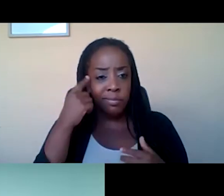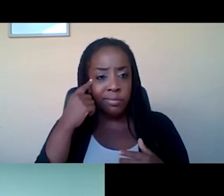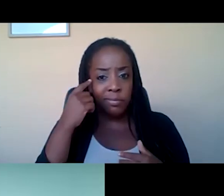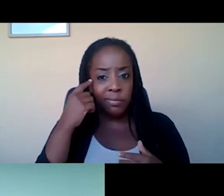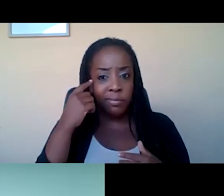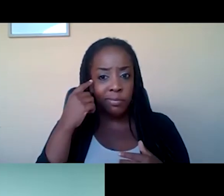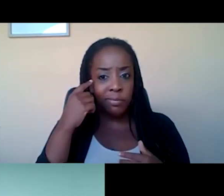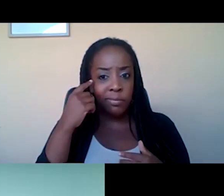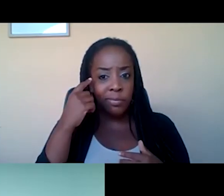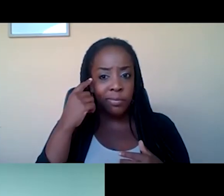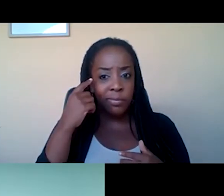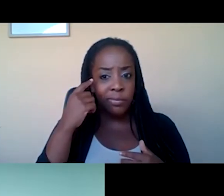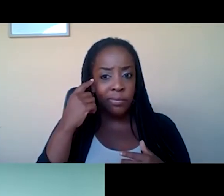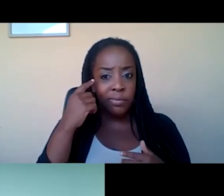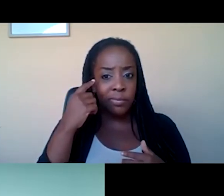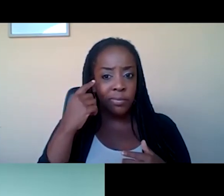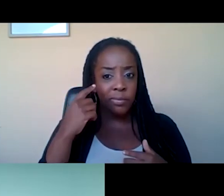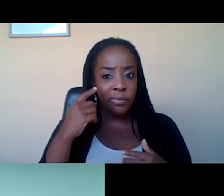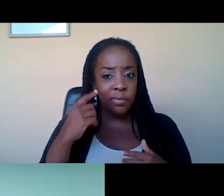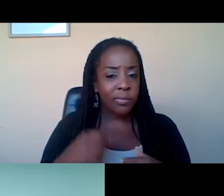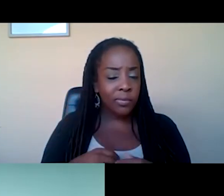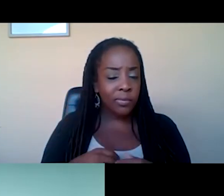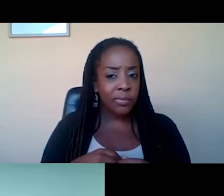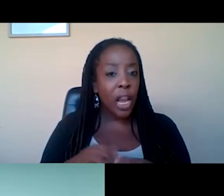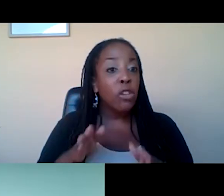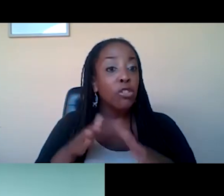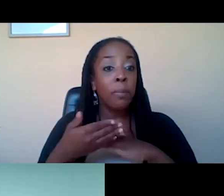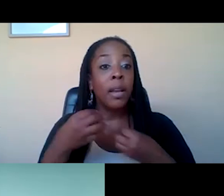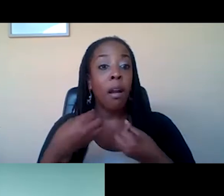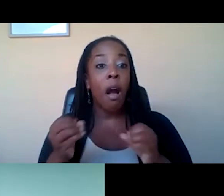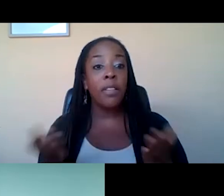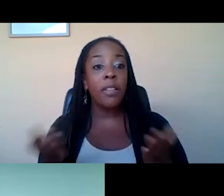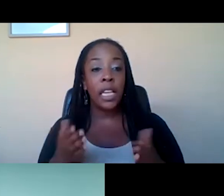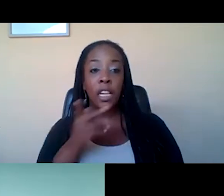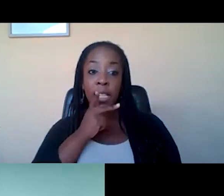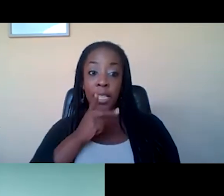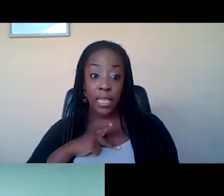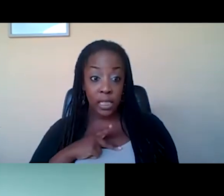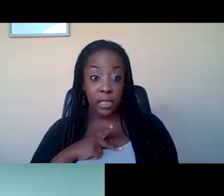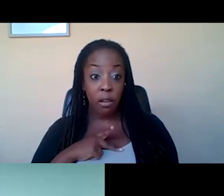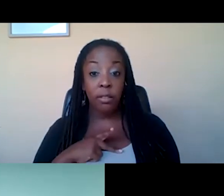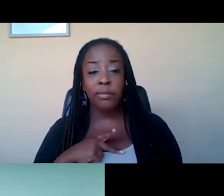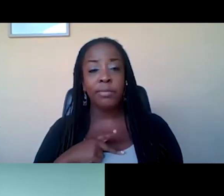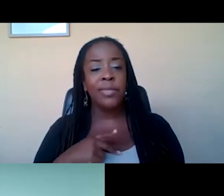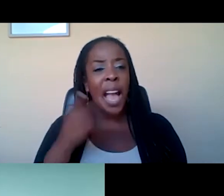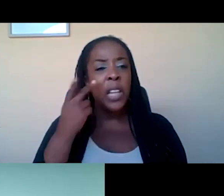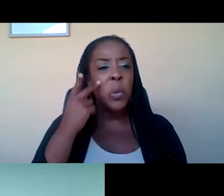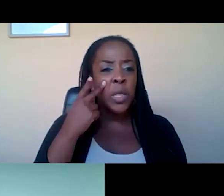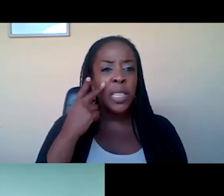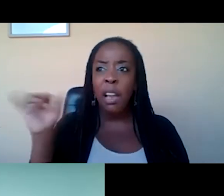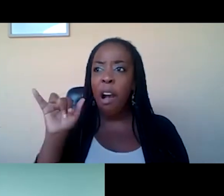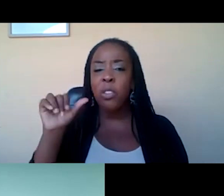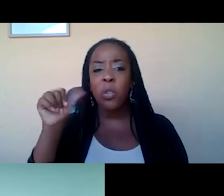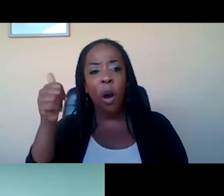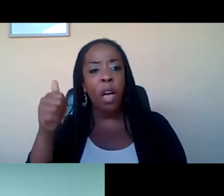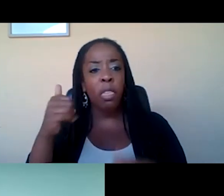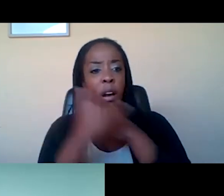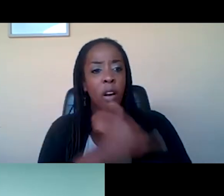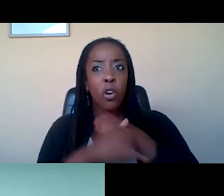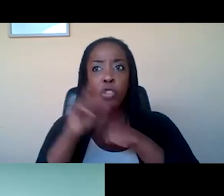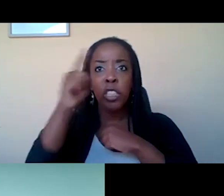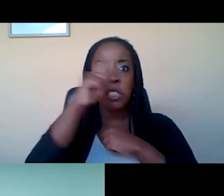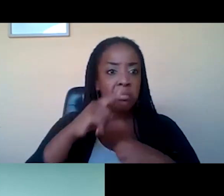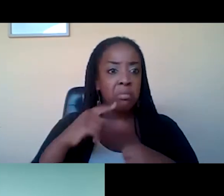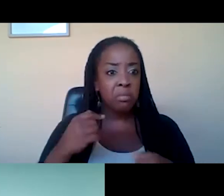here in Kingston. And you will see that across the multiple countries that we operate in. It is a drive and it is a